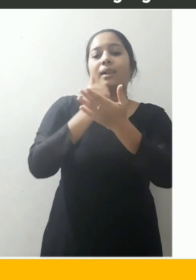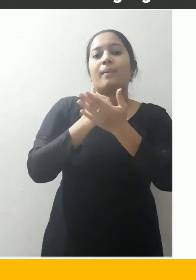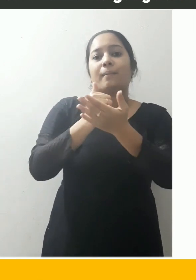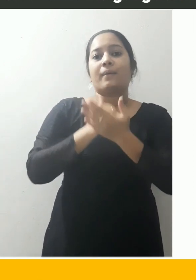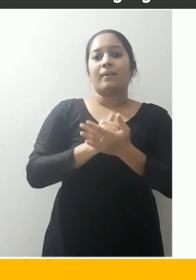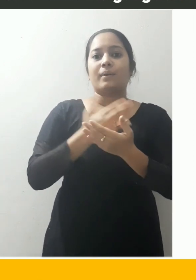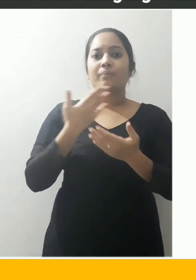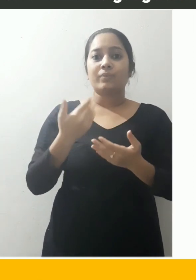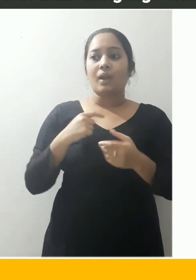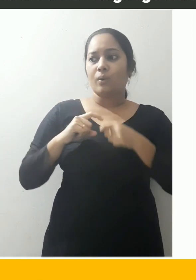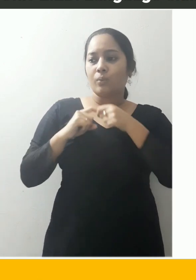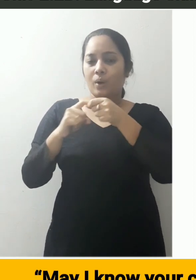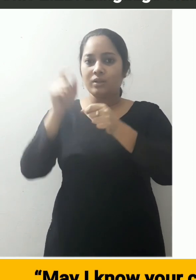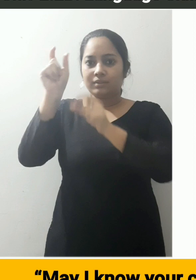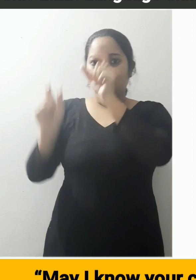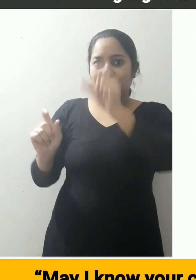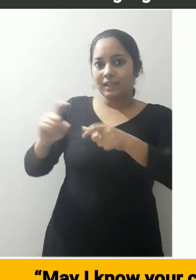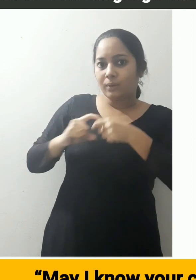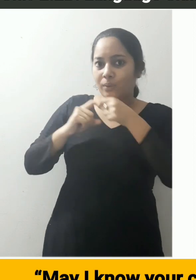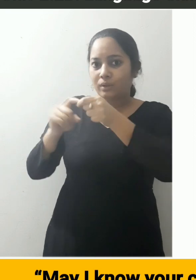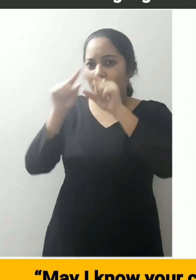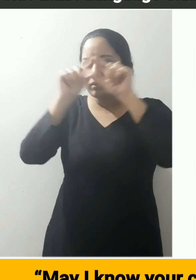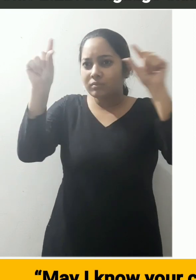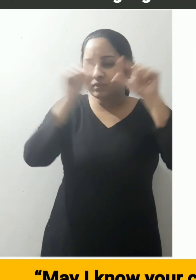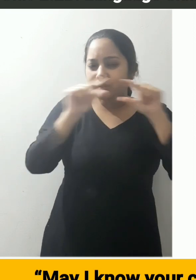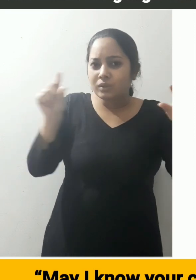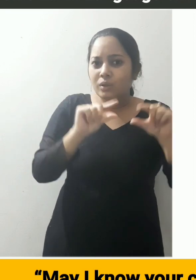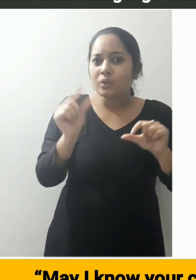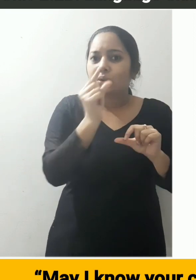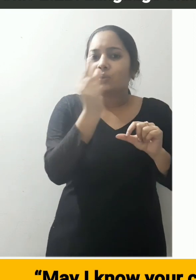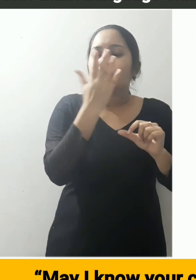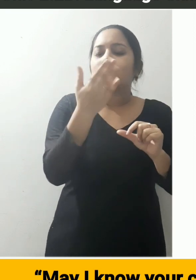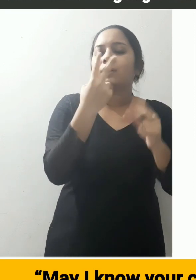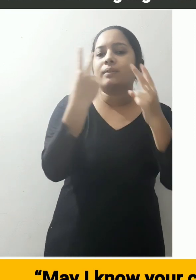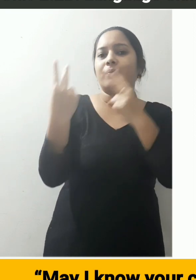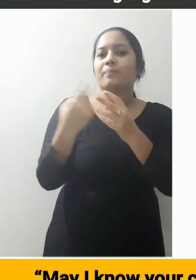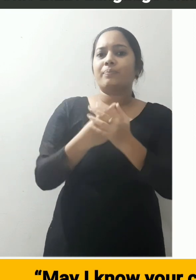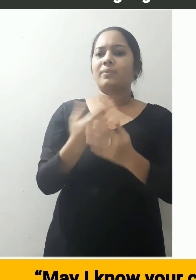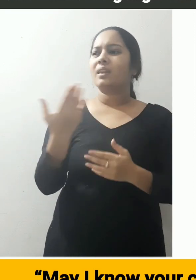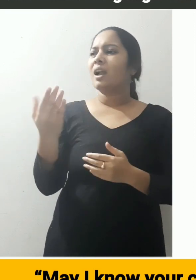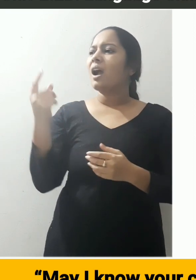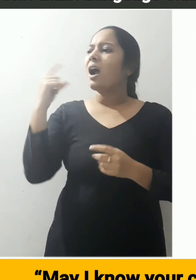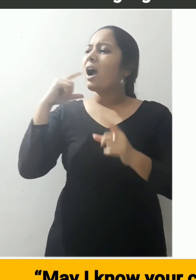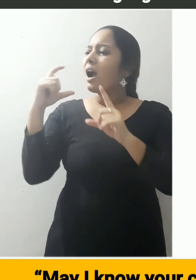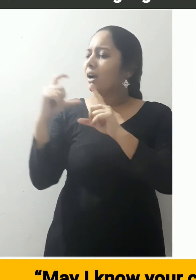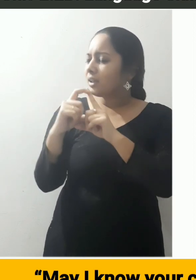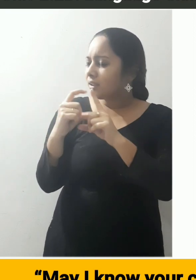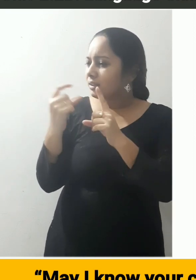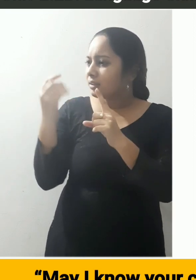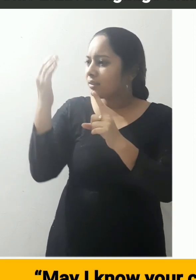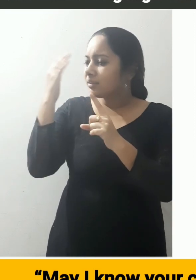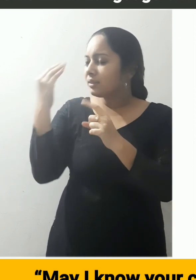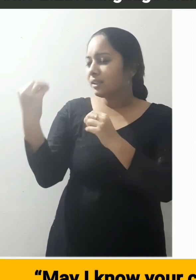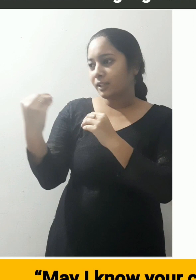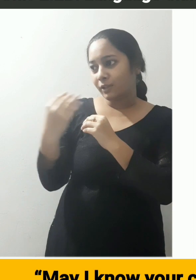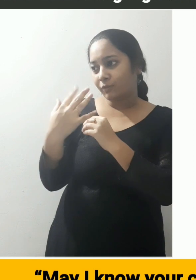Phrases for asking questions. May I know your customer ID, please? How may I help you,